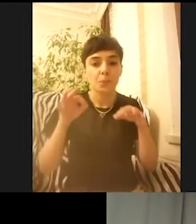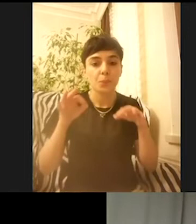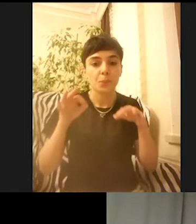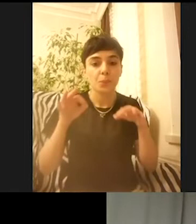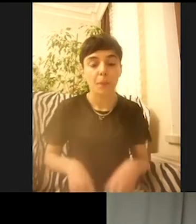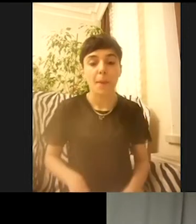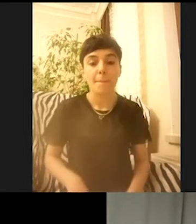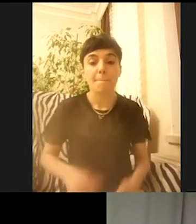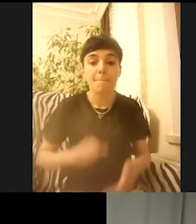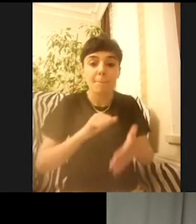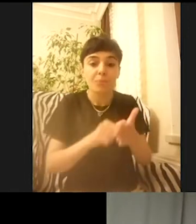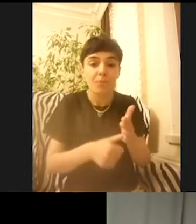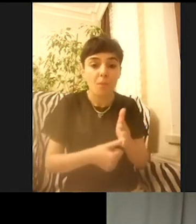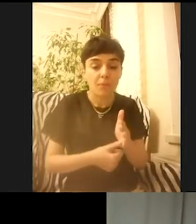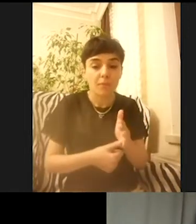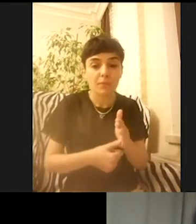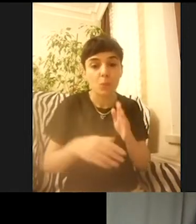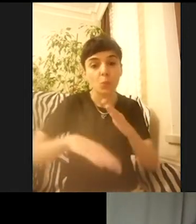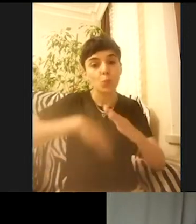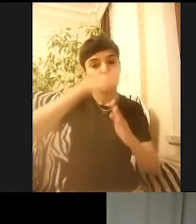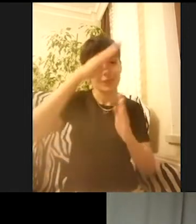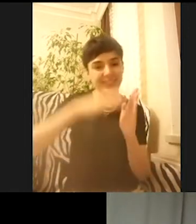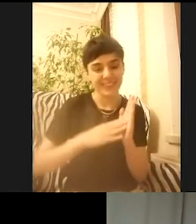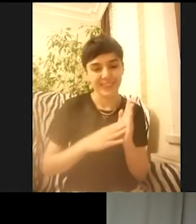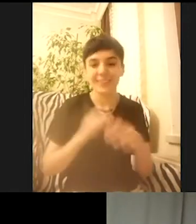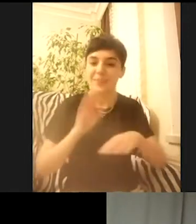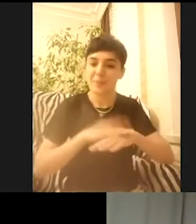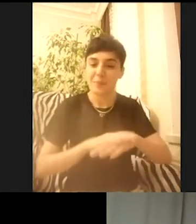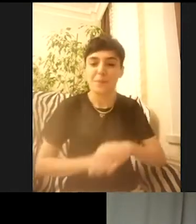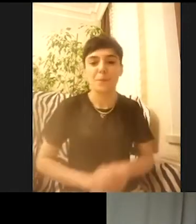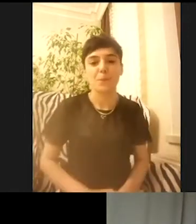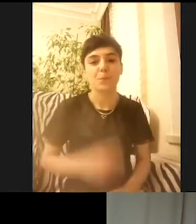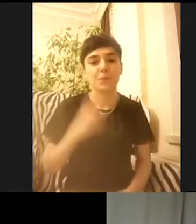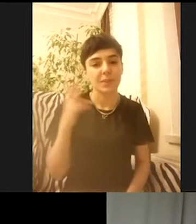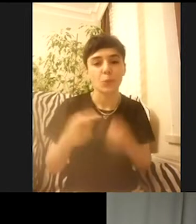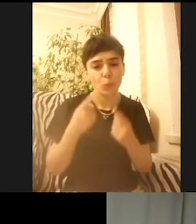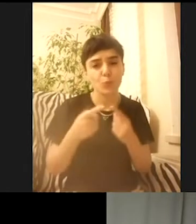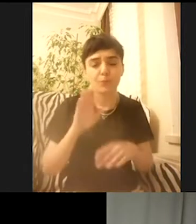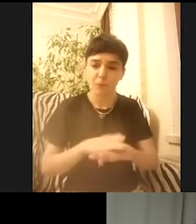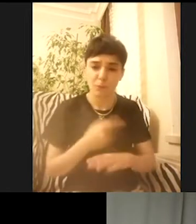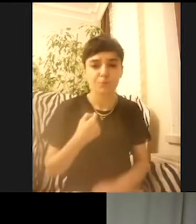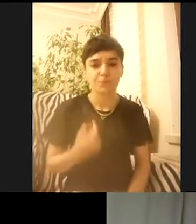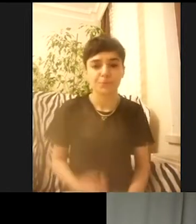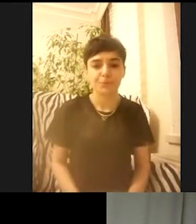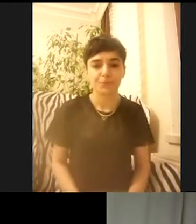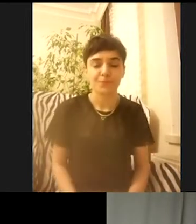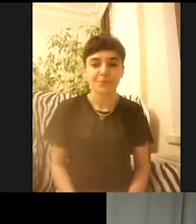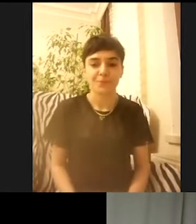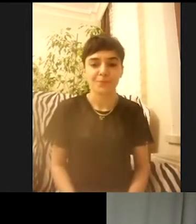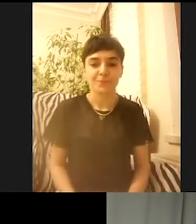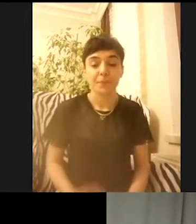bit fast, so I need to. Okay, and I have been here since the September. So